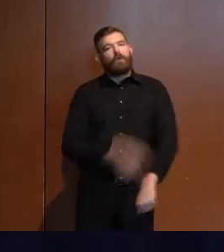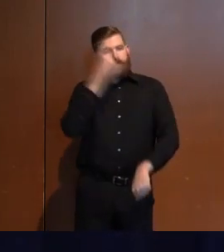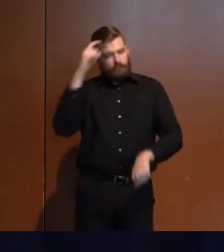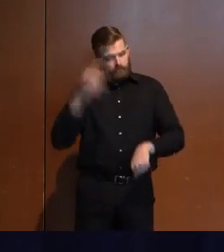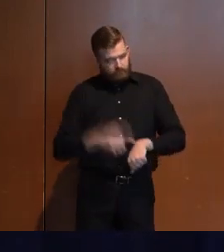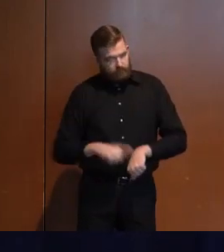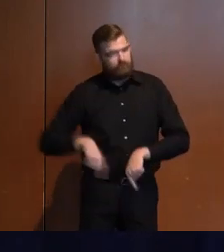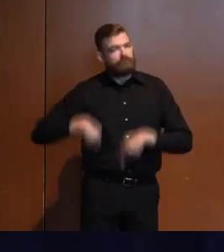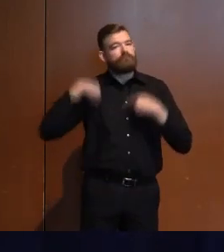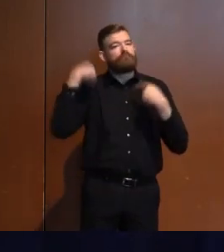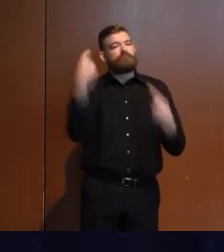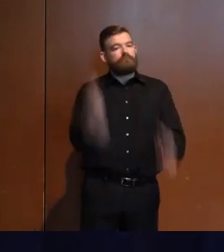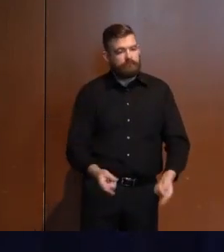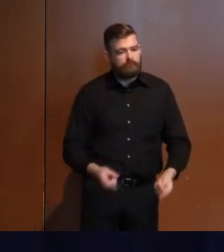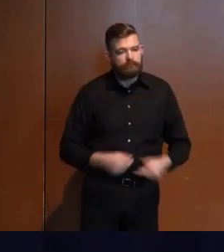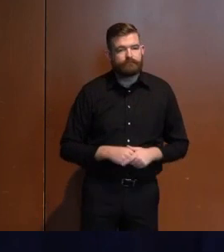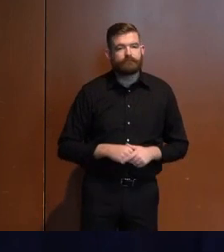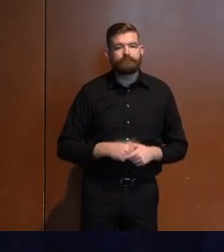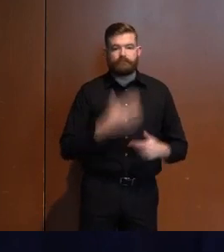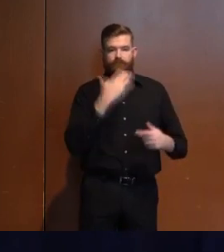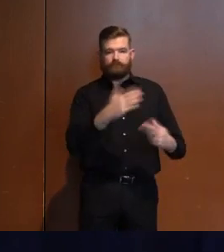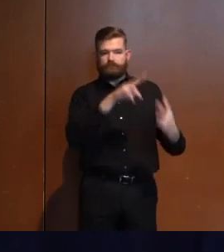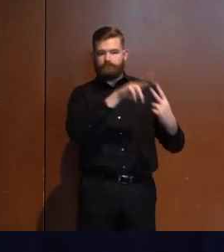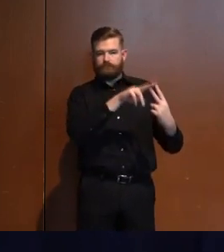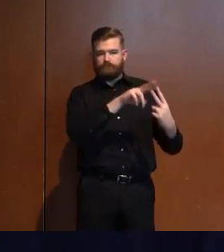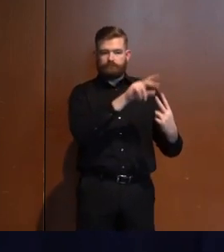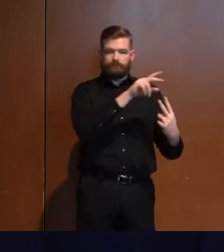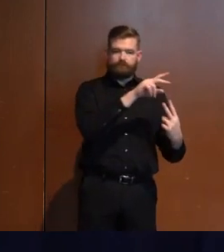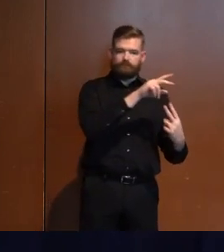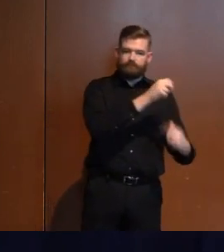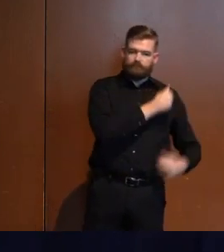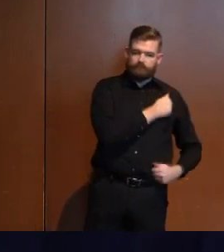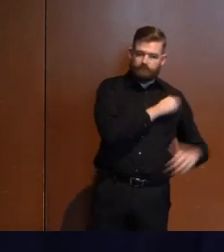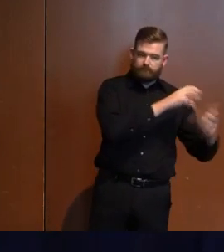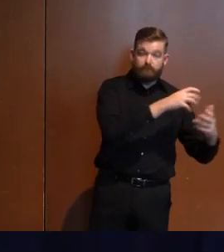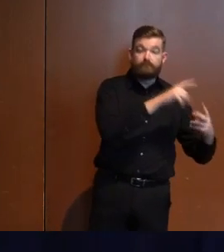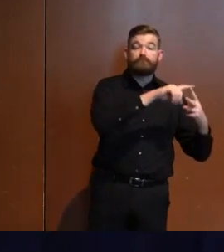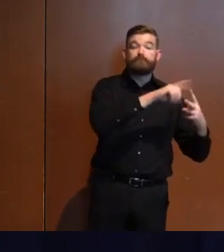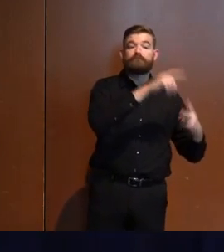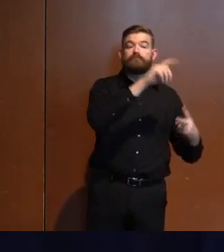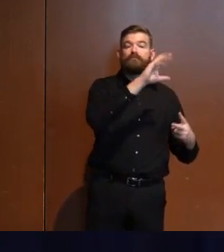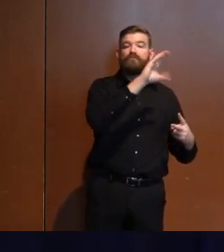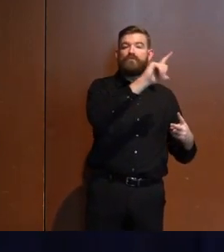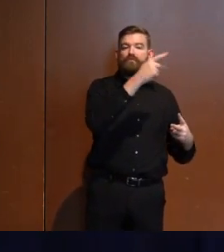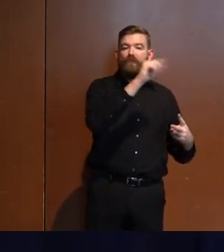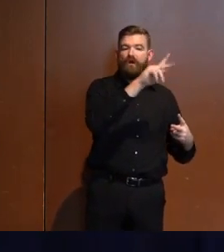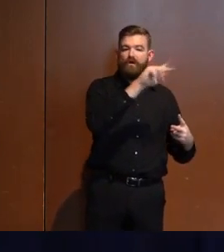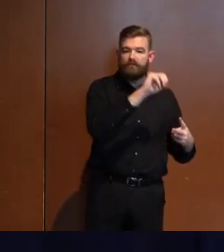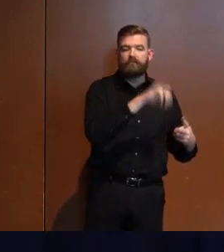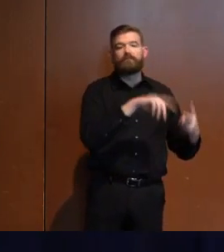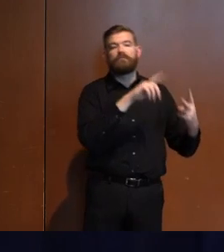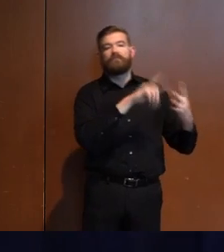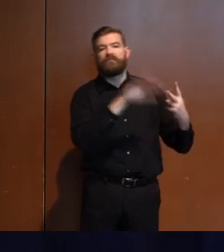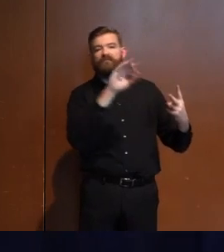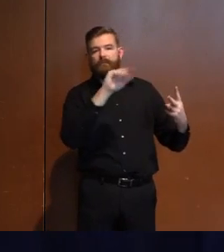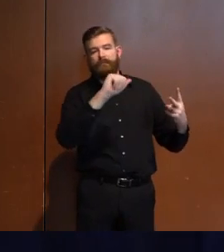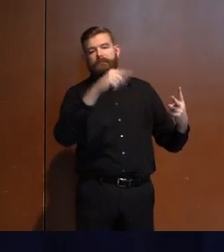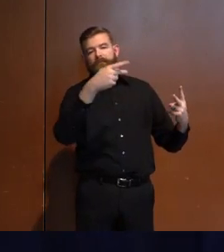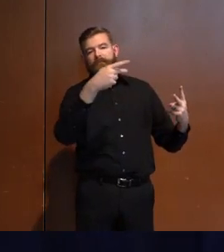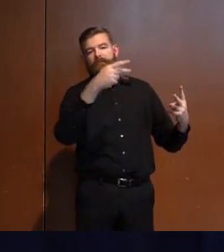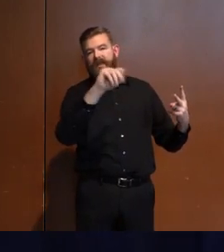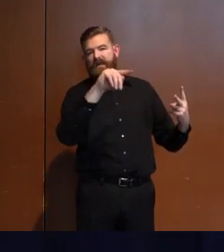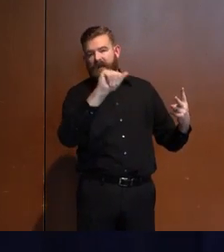of New Jersey, and I thank you, Colonel Park and Pete, for being here. Just phenomenal efforts. I think in the last several